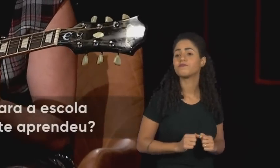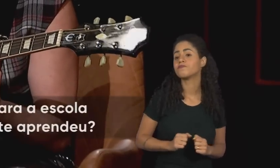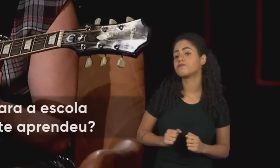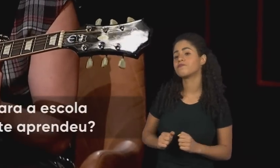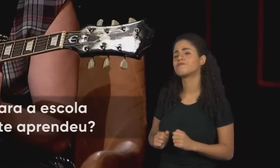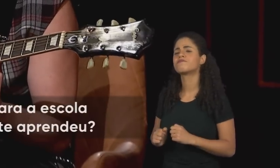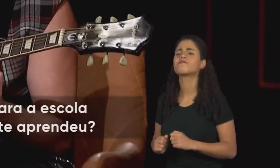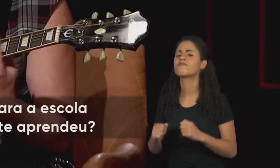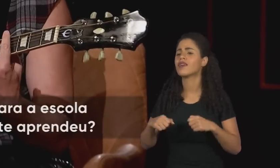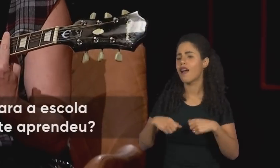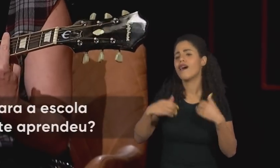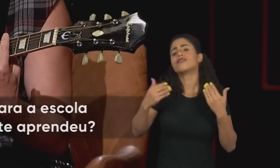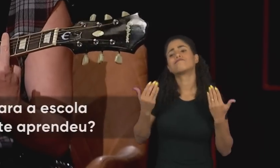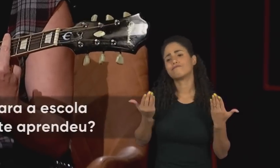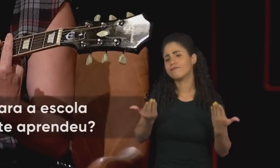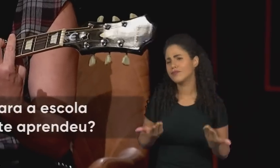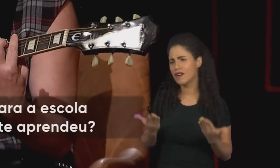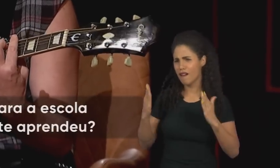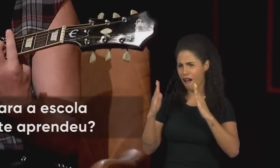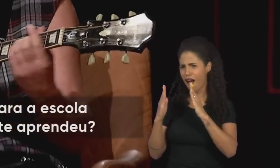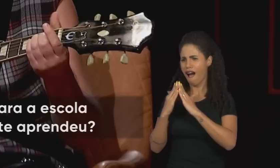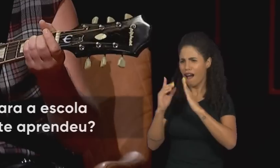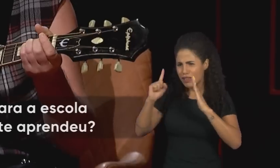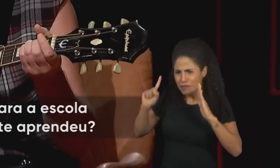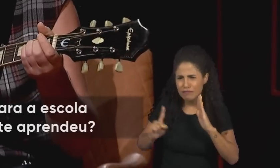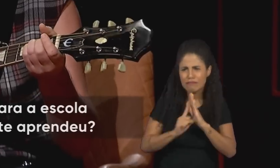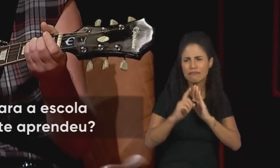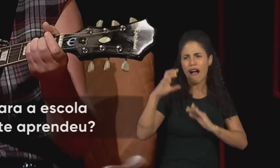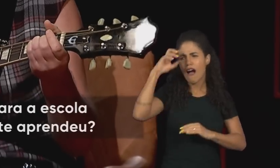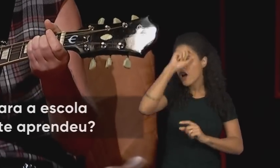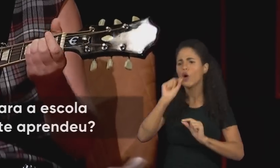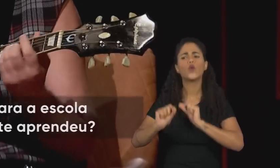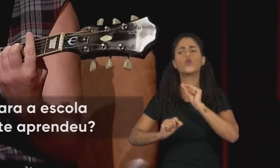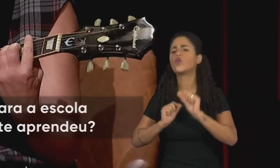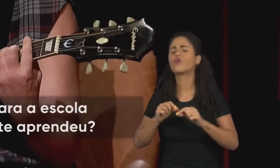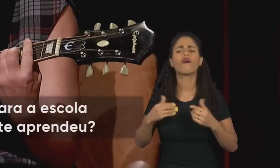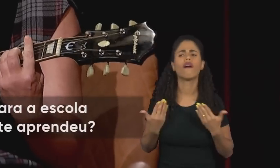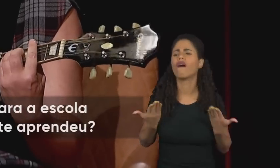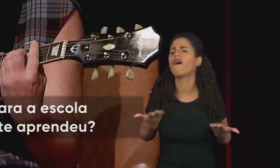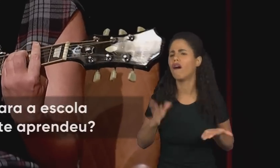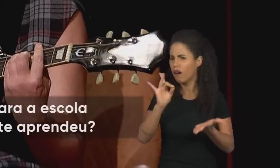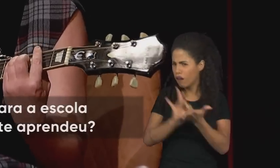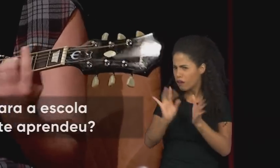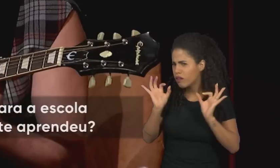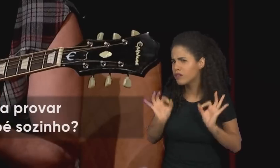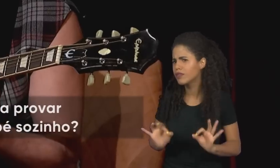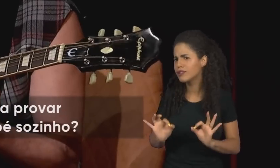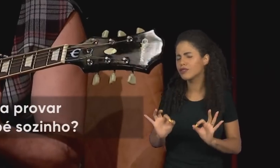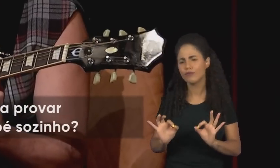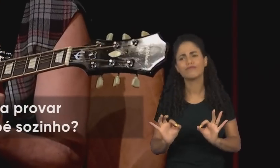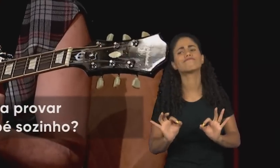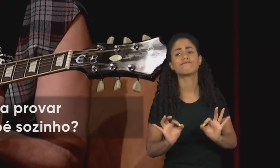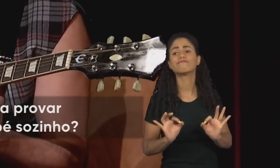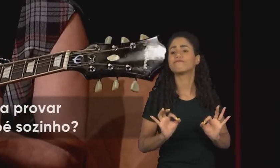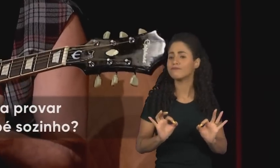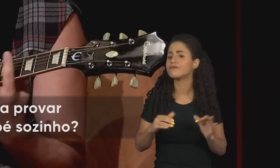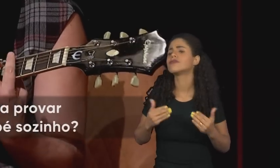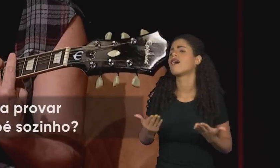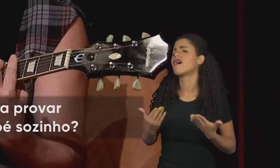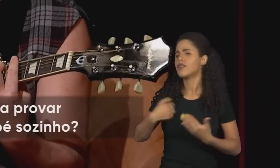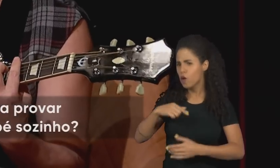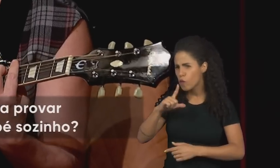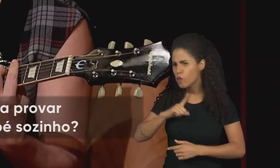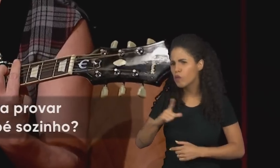So you went to school, what you really learned? Still one thing